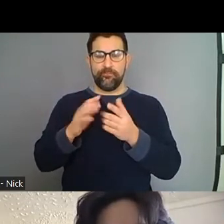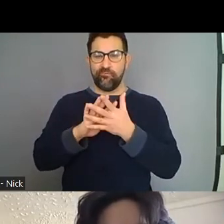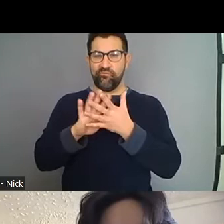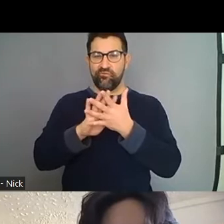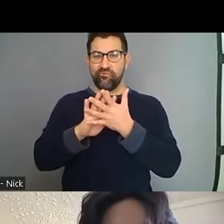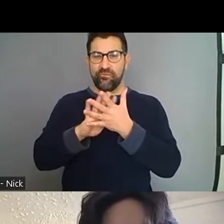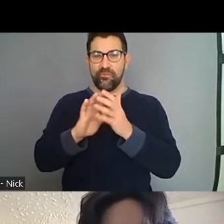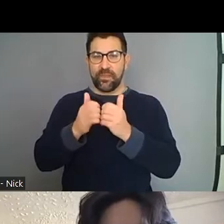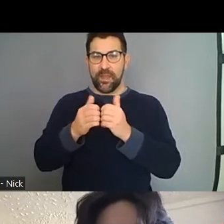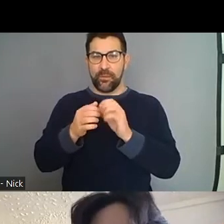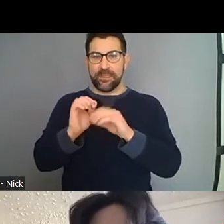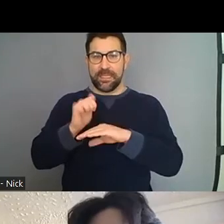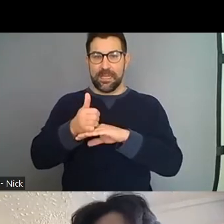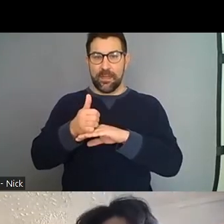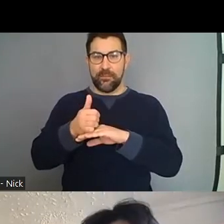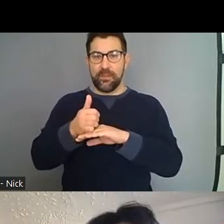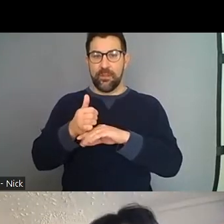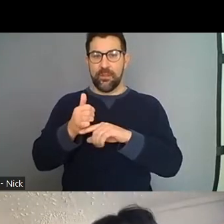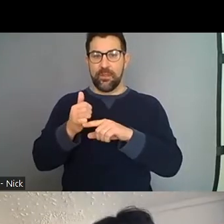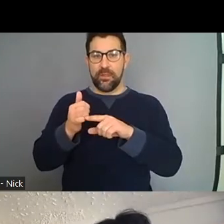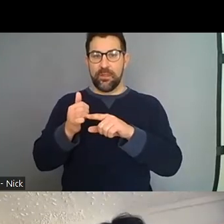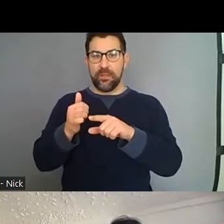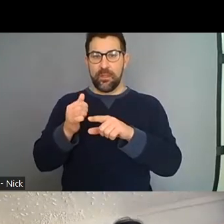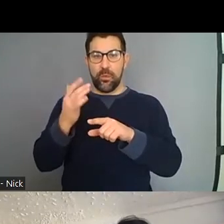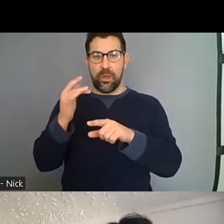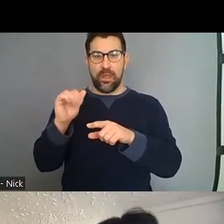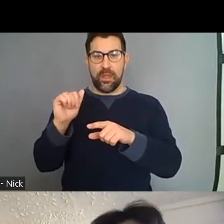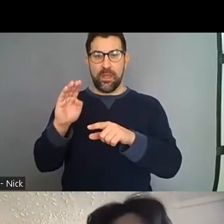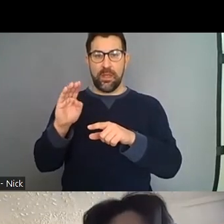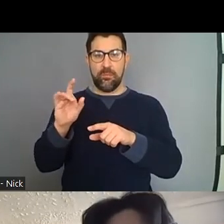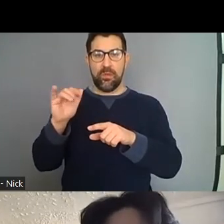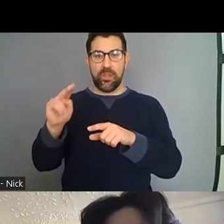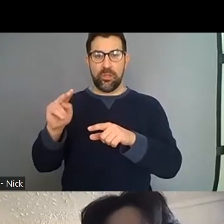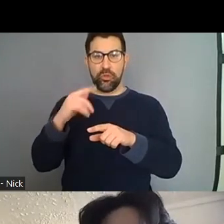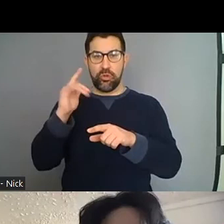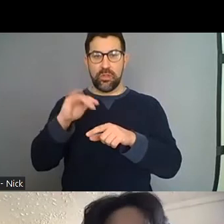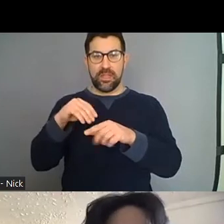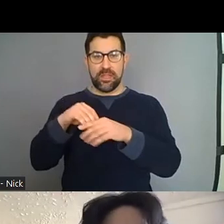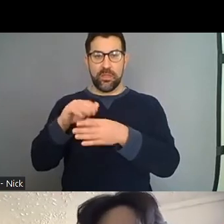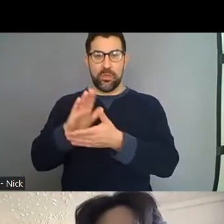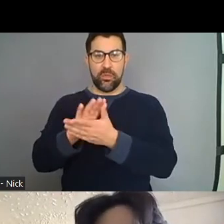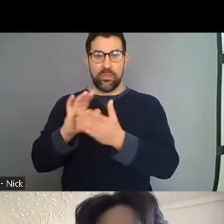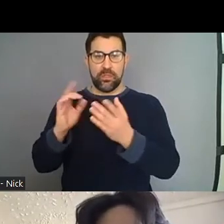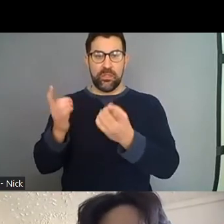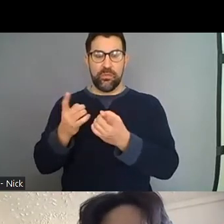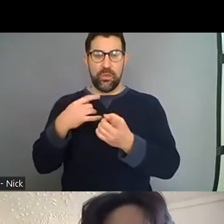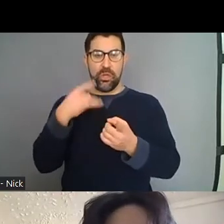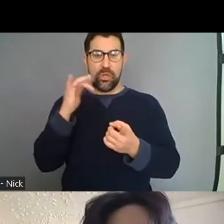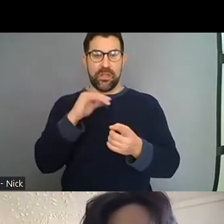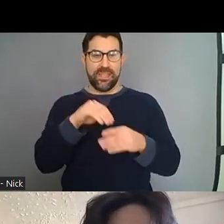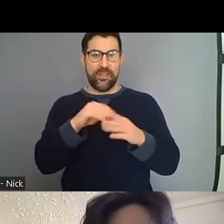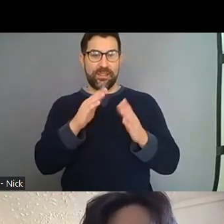set up. And there will be does abolition look like within our school district? What does it look like within our city?